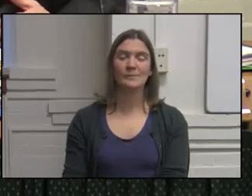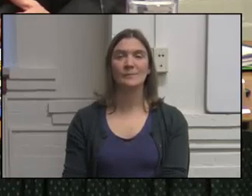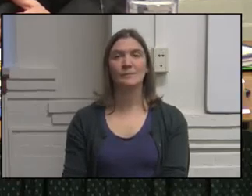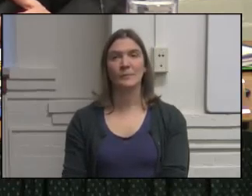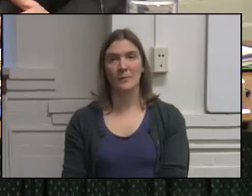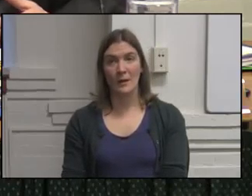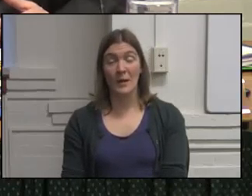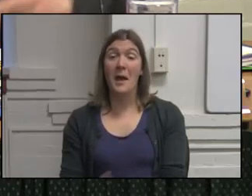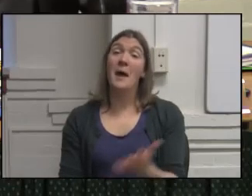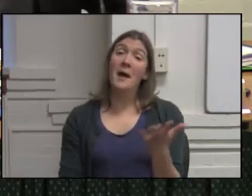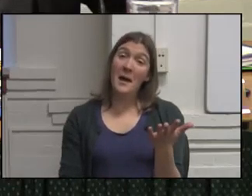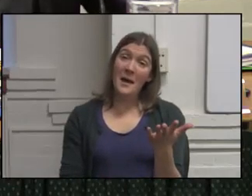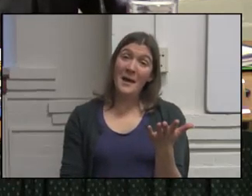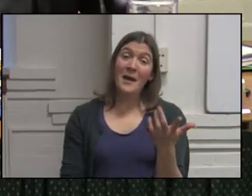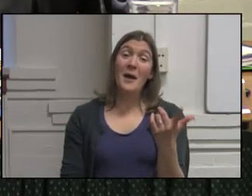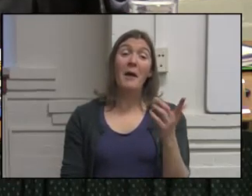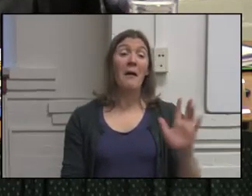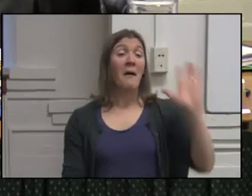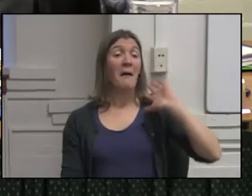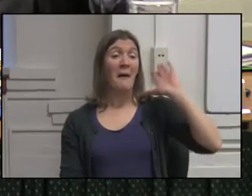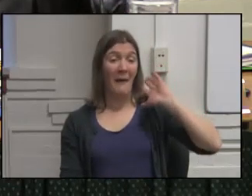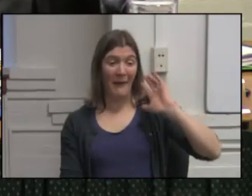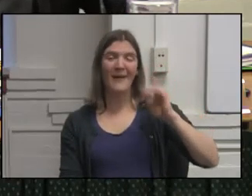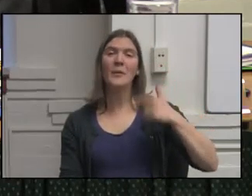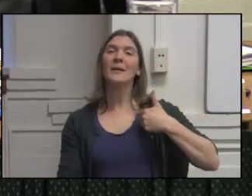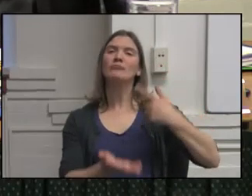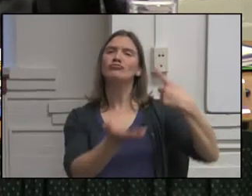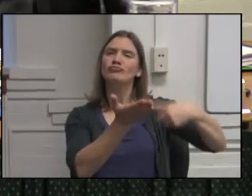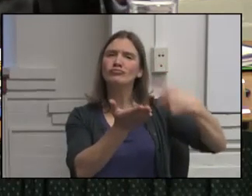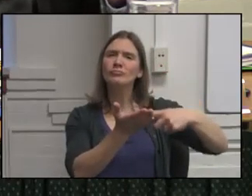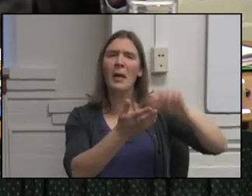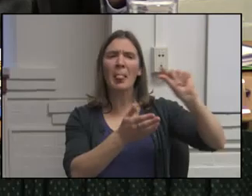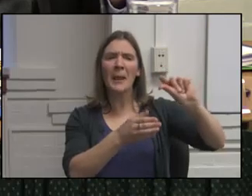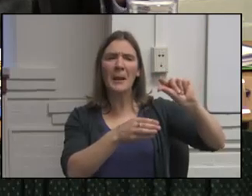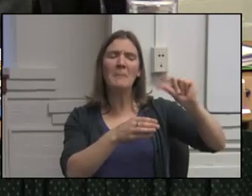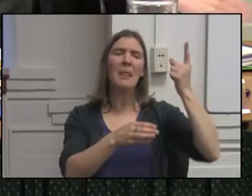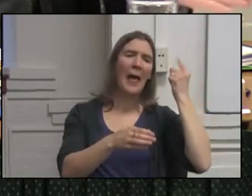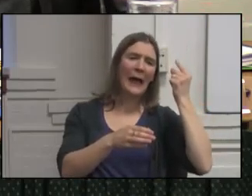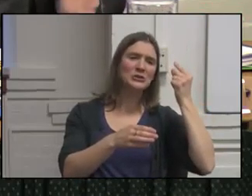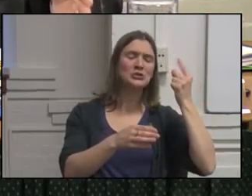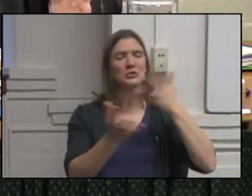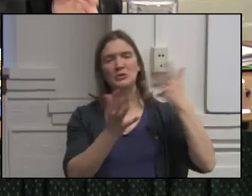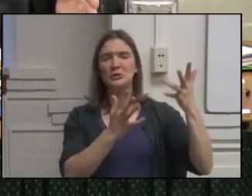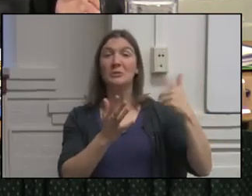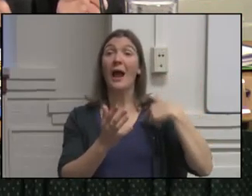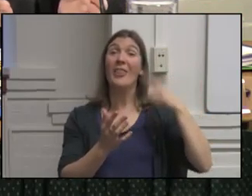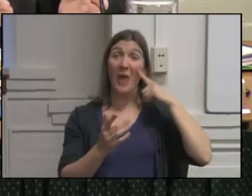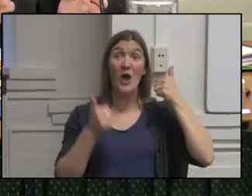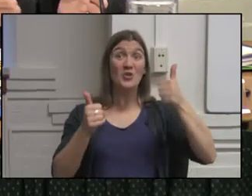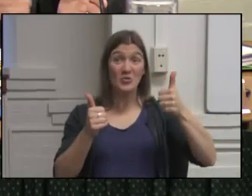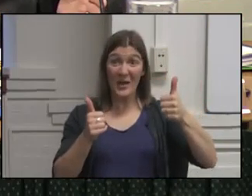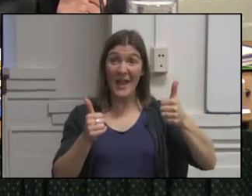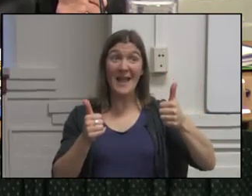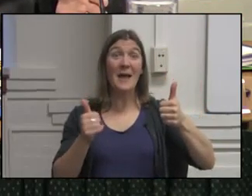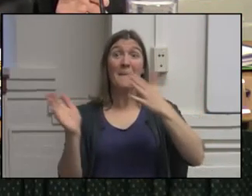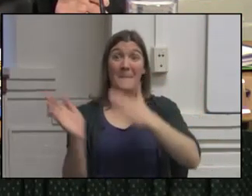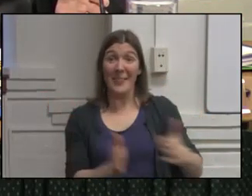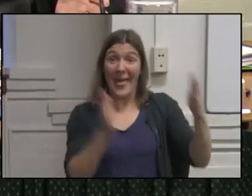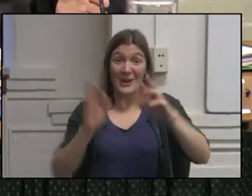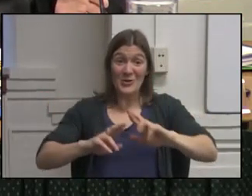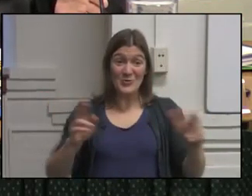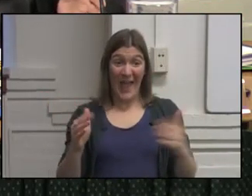we had thought previously, when we had communication around all of this about a year ago, that we might be farther along than we are in the planning for the